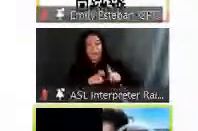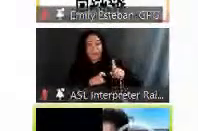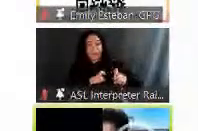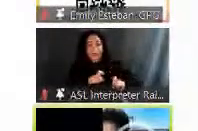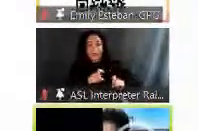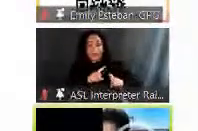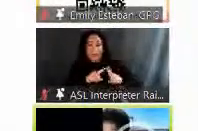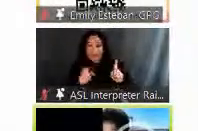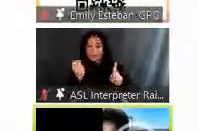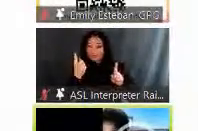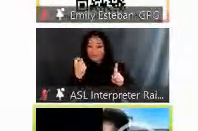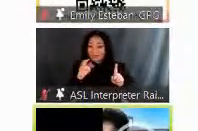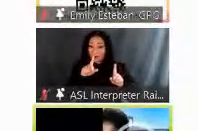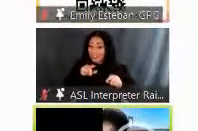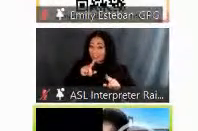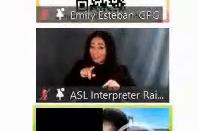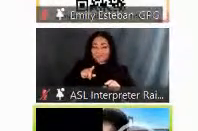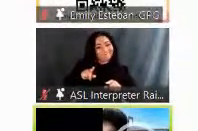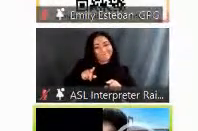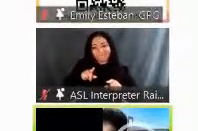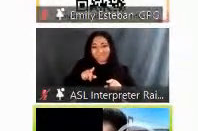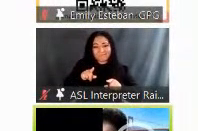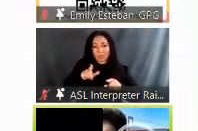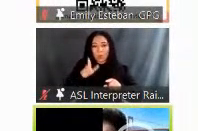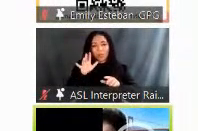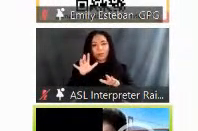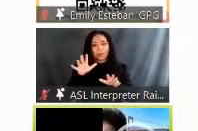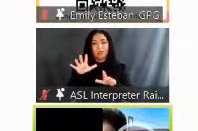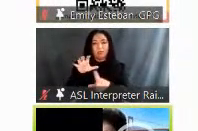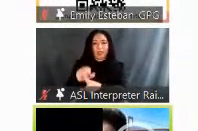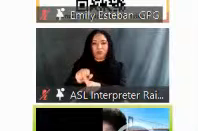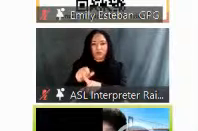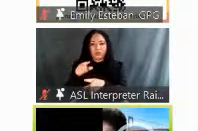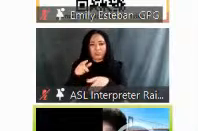they will not be answered, but will be captured